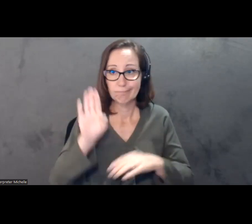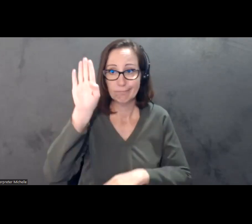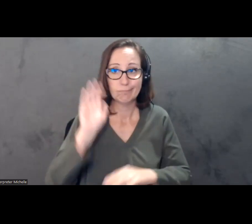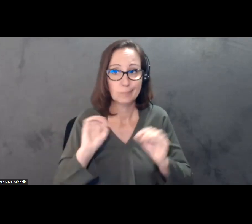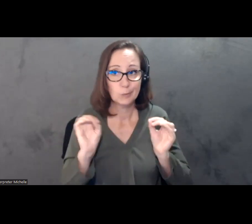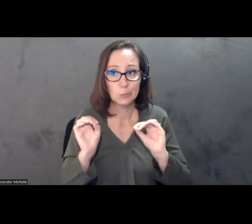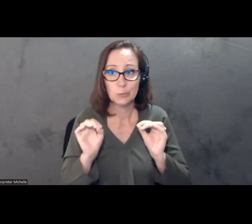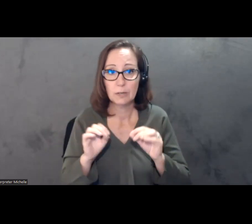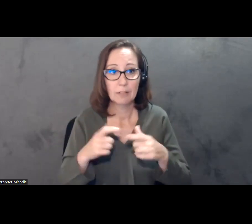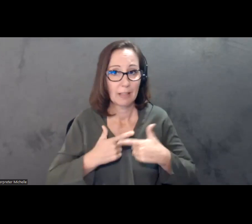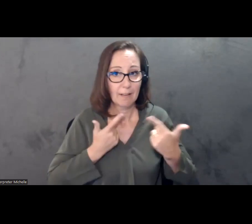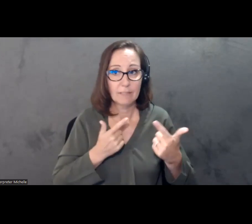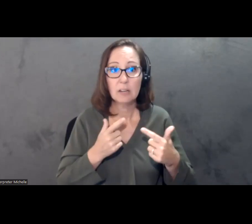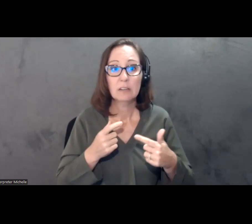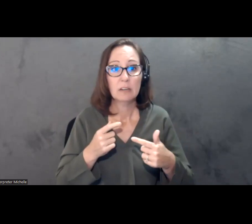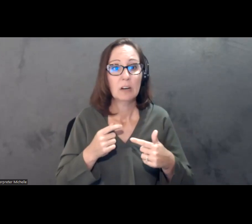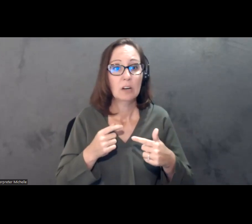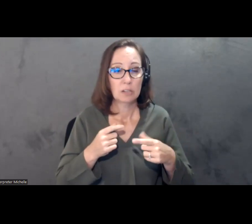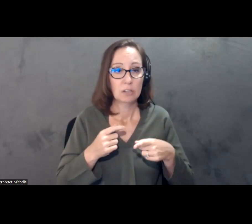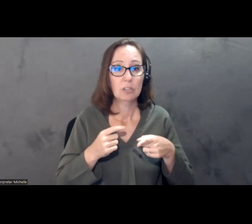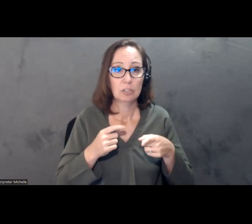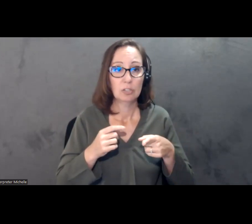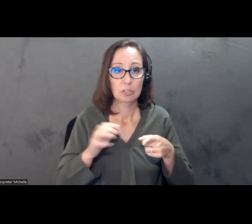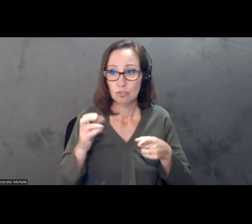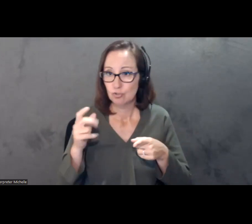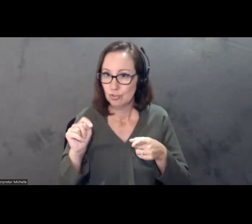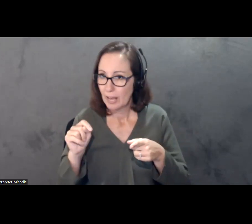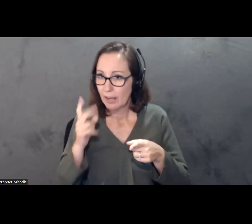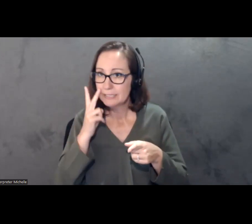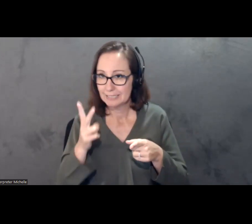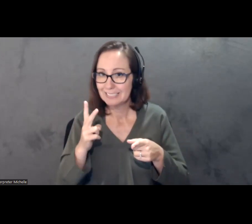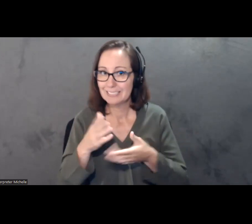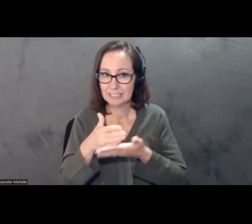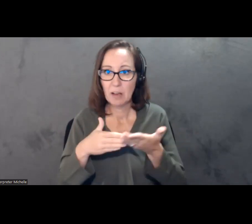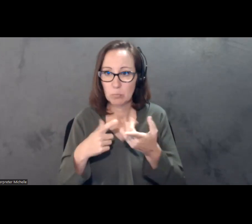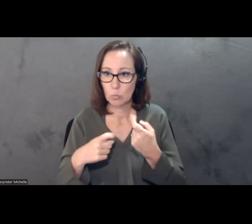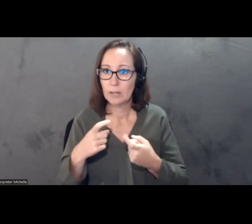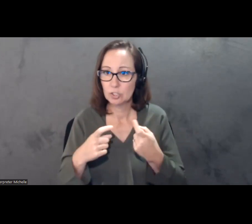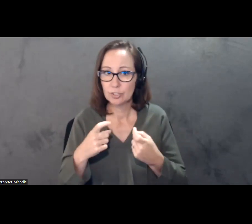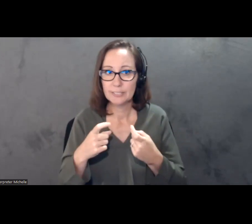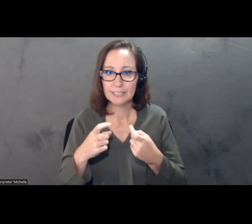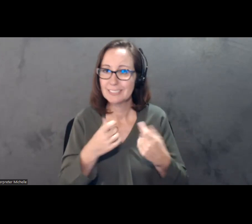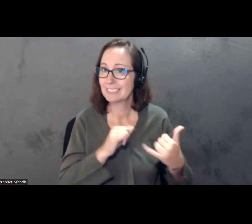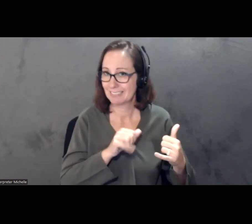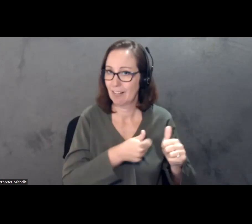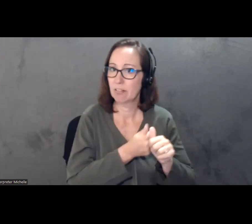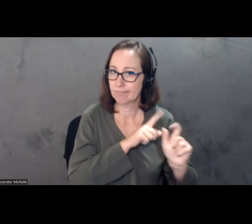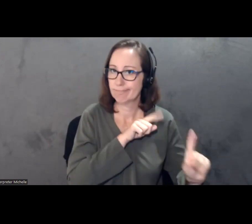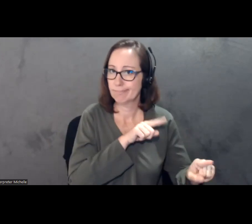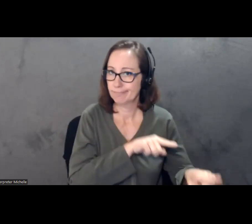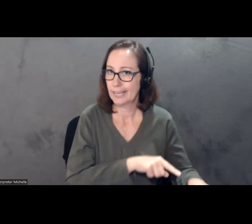Some other additional questions have been coming in through the chat, and I believe those are being answered.